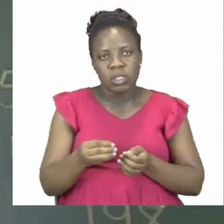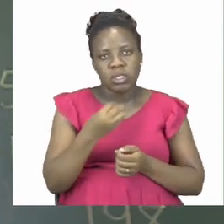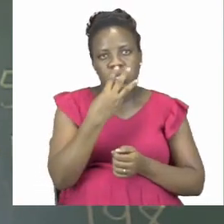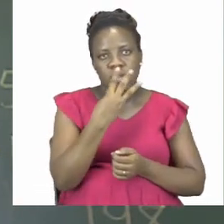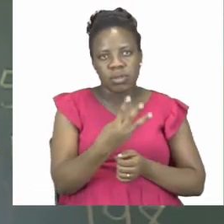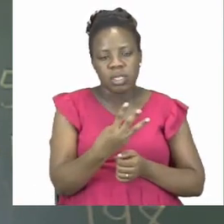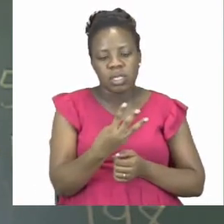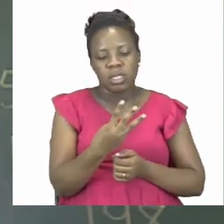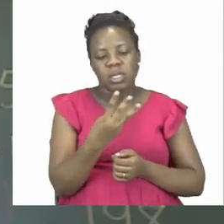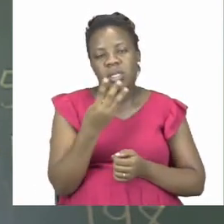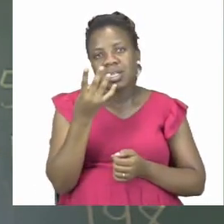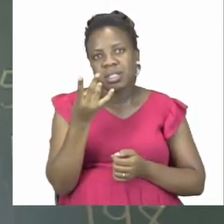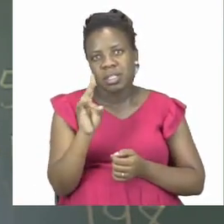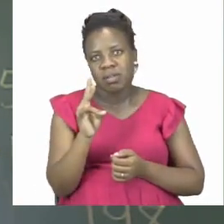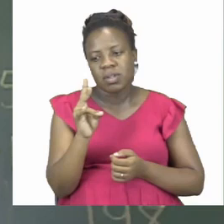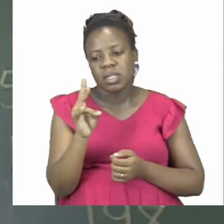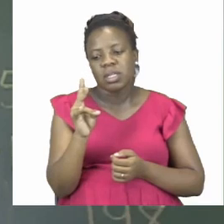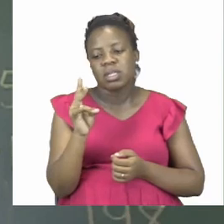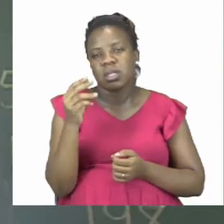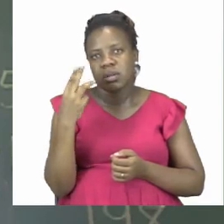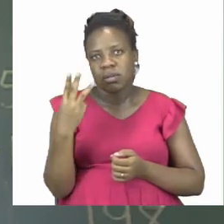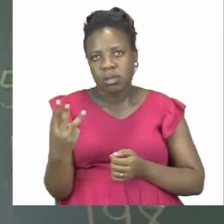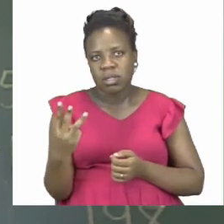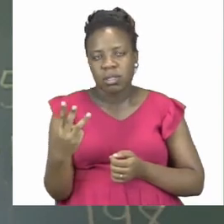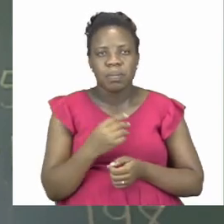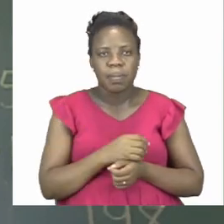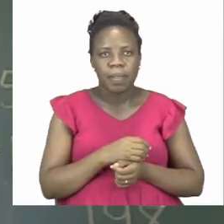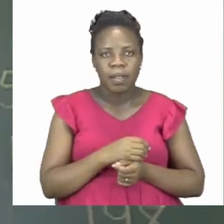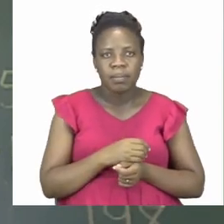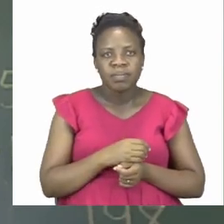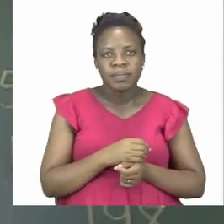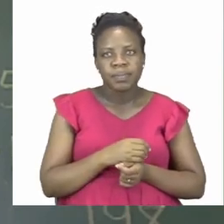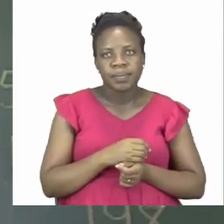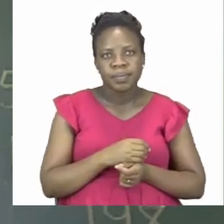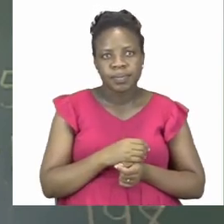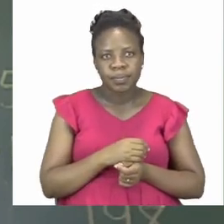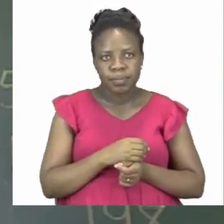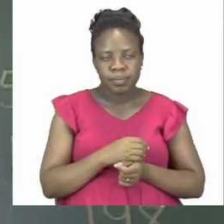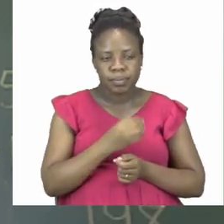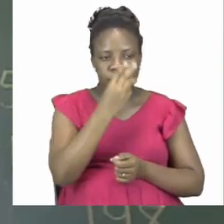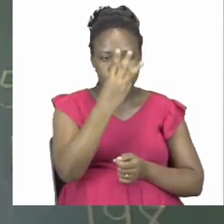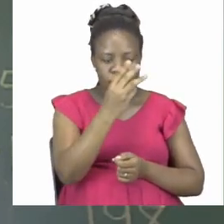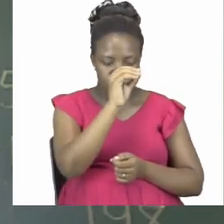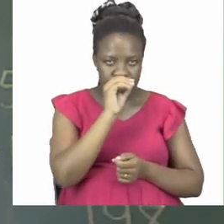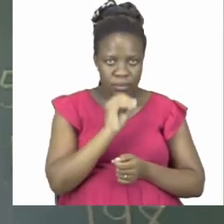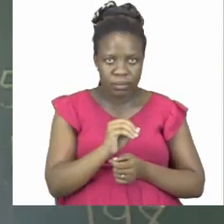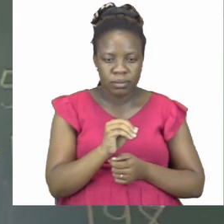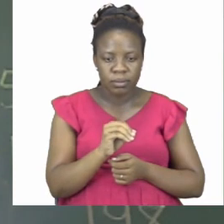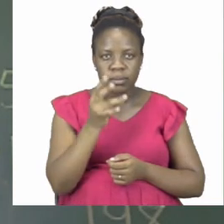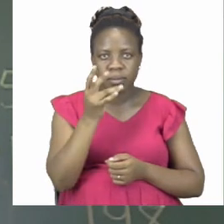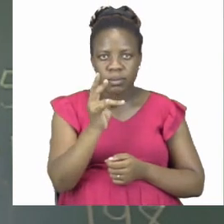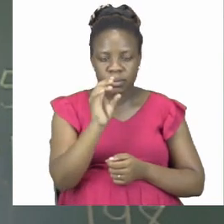we say plus 3 units. And that is the last digit that we will write for our answer.